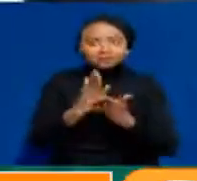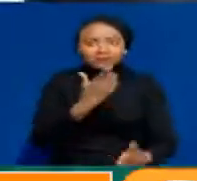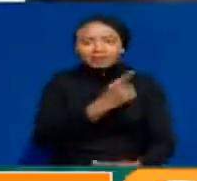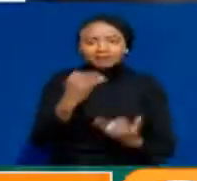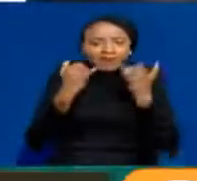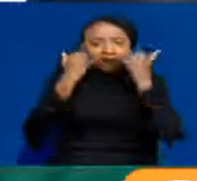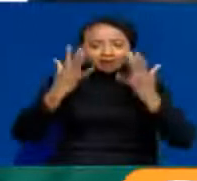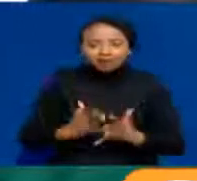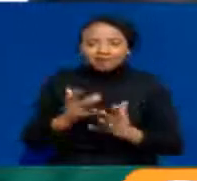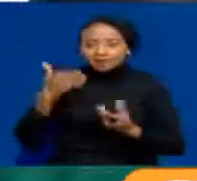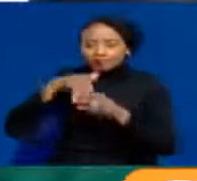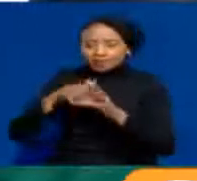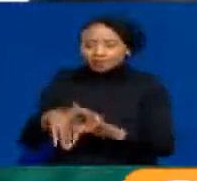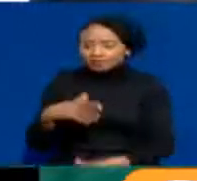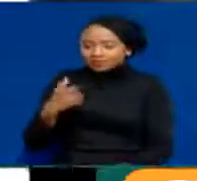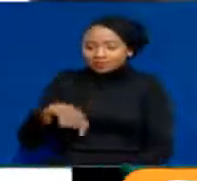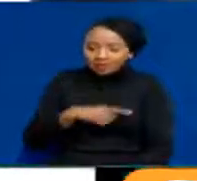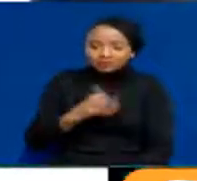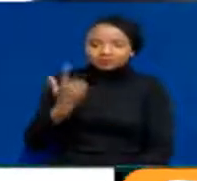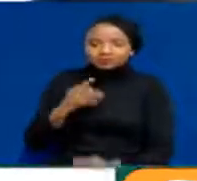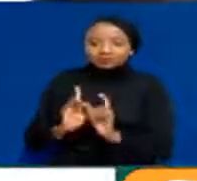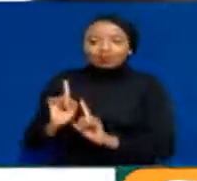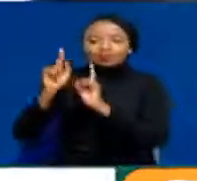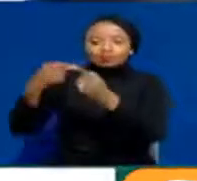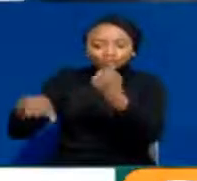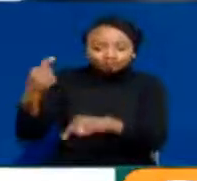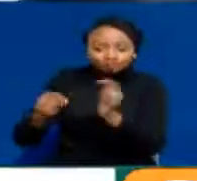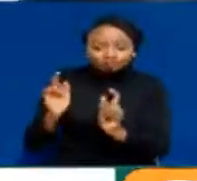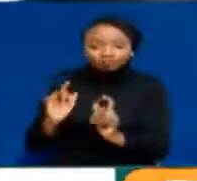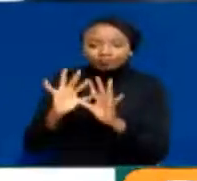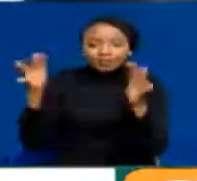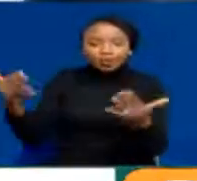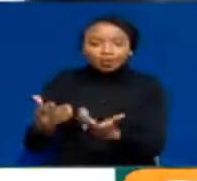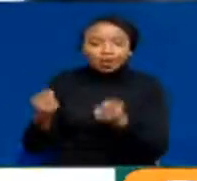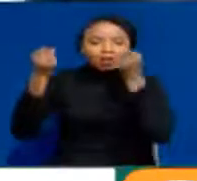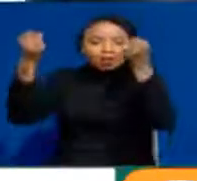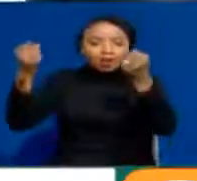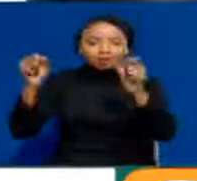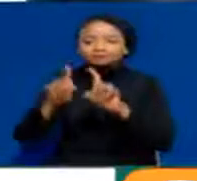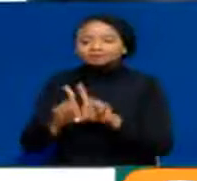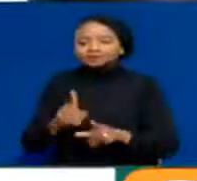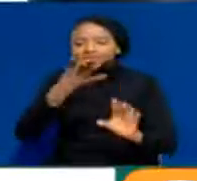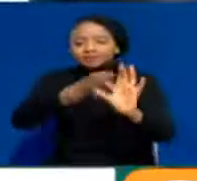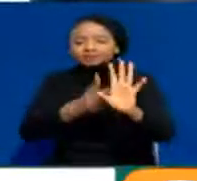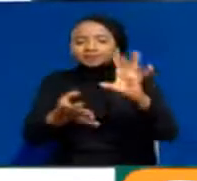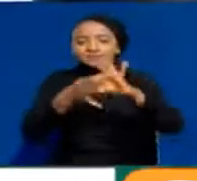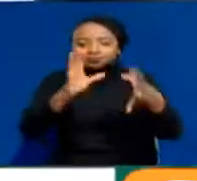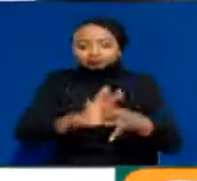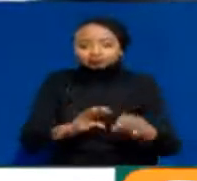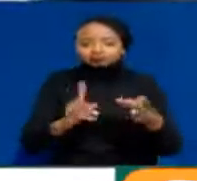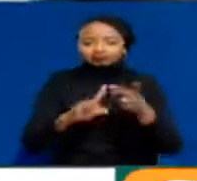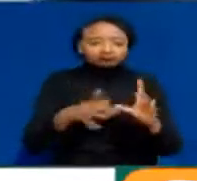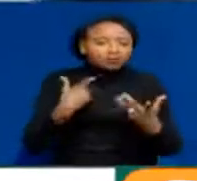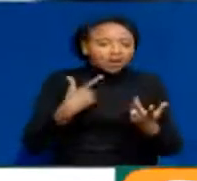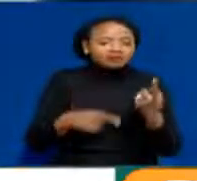referees within us here. We have been to the World Cup, we have been to the Olympics, we are doing Champions League games, we are